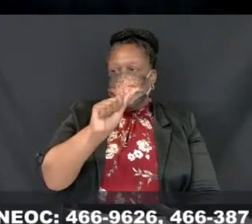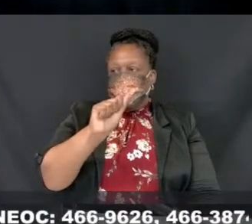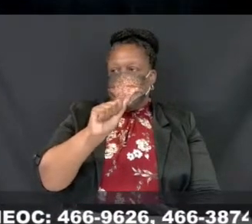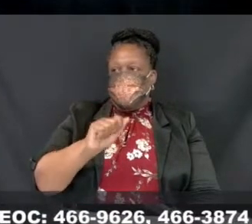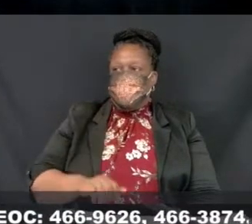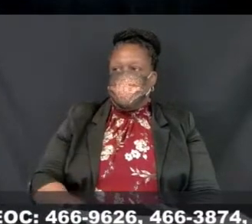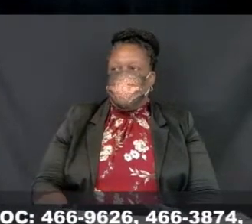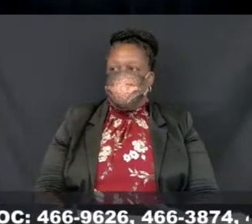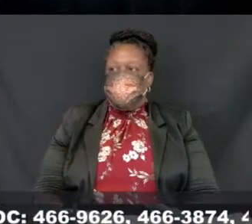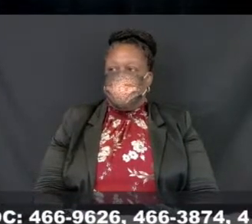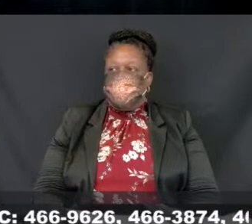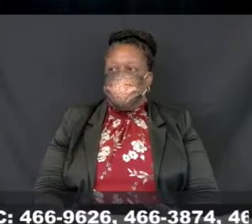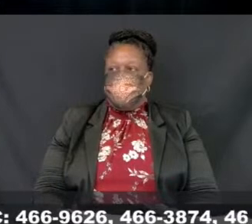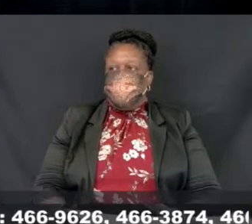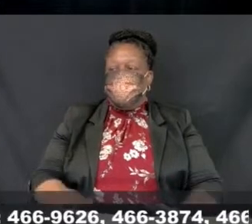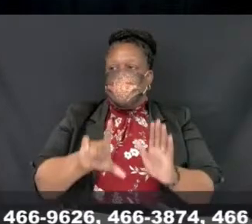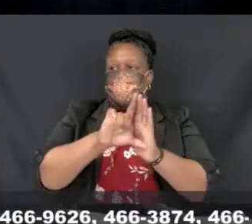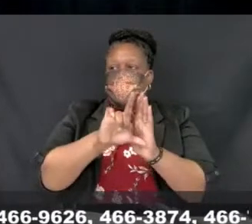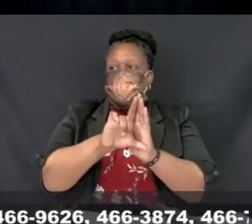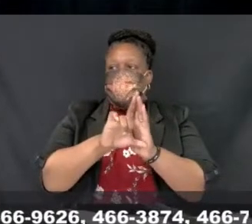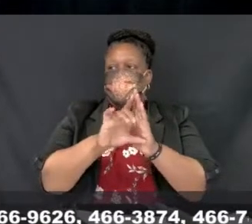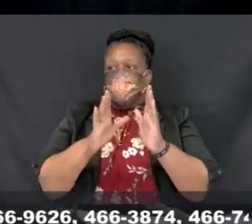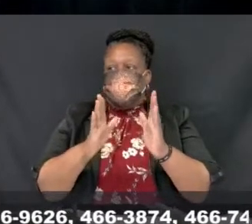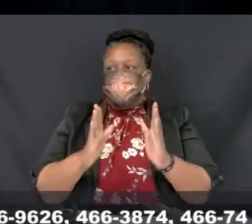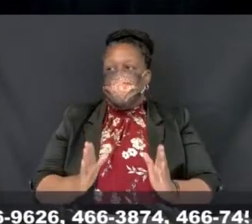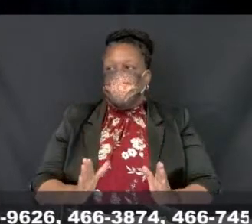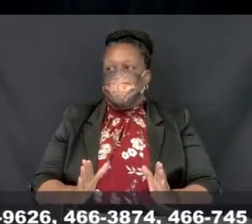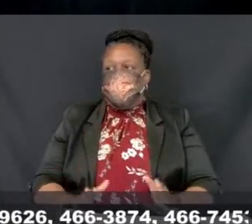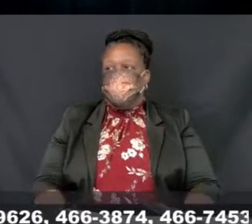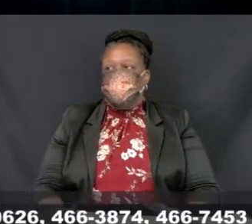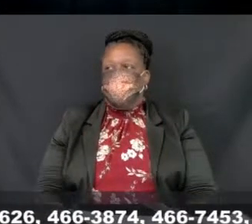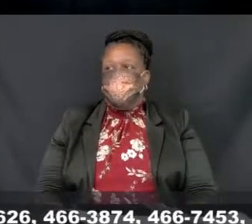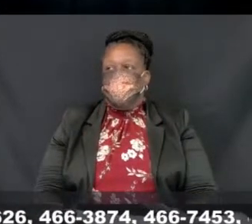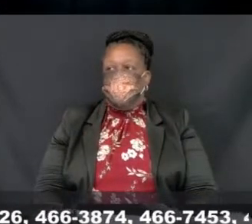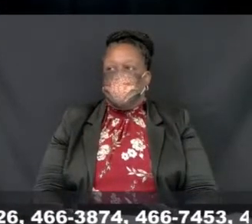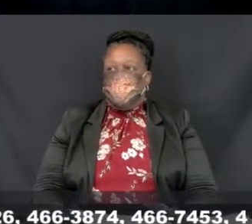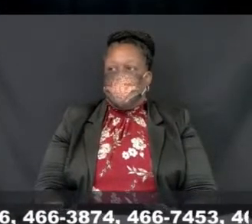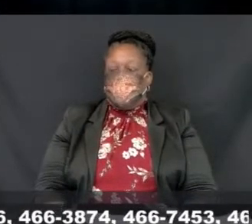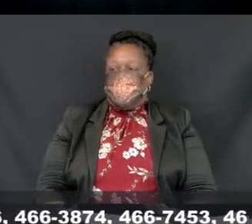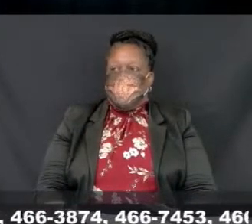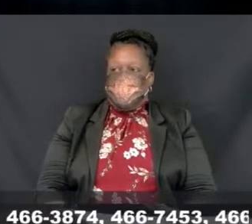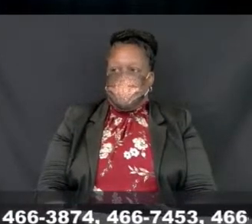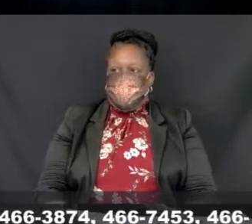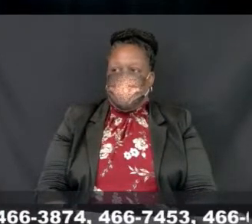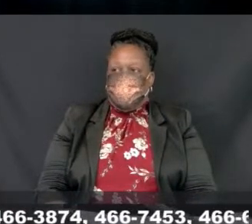Walters, Legal Researcher, Law Commission. Ms. Raquel Brown, Raquel, we miss you.